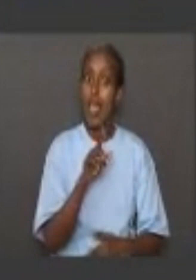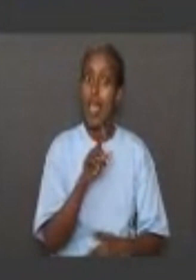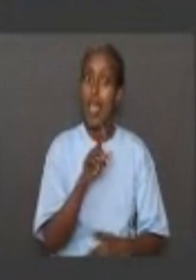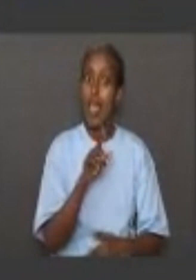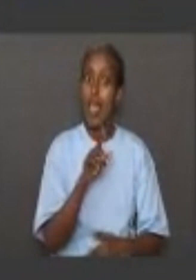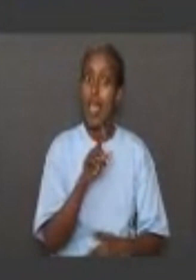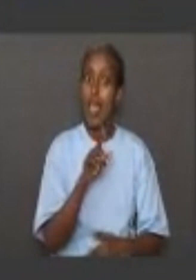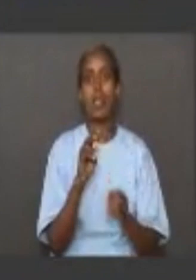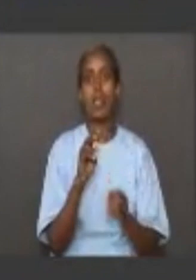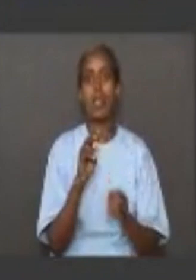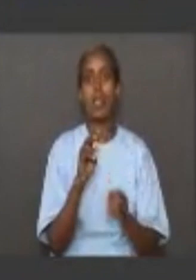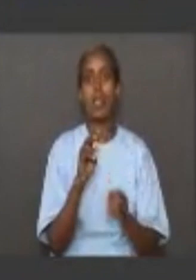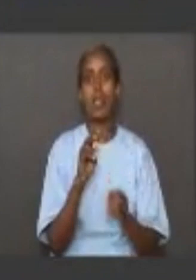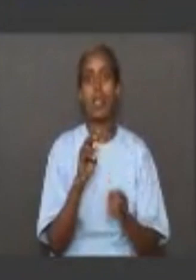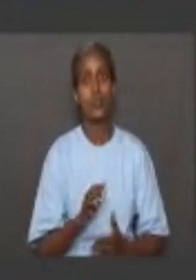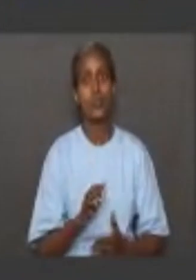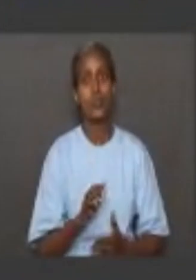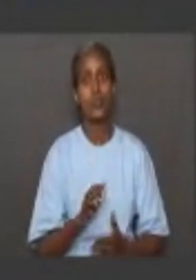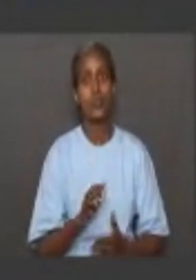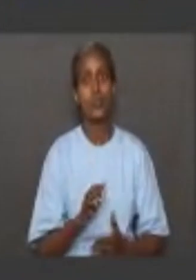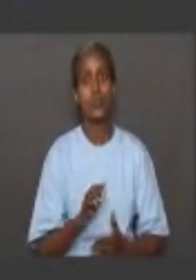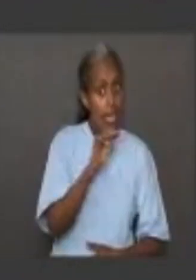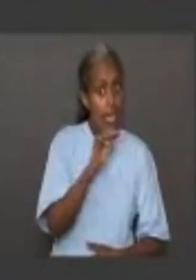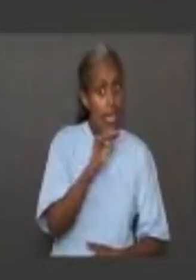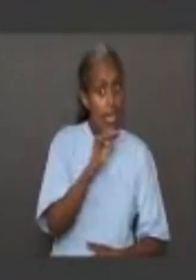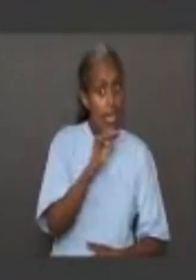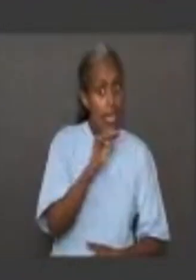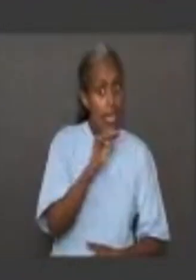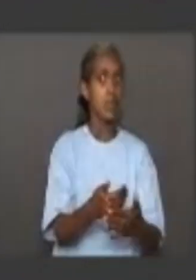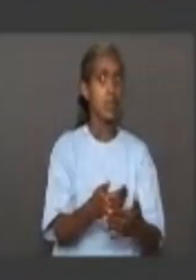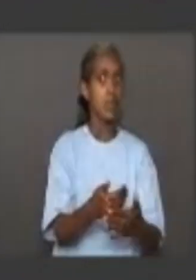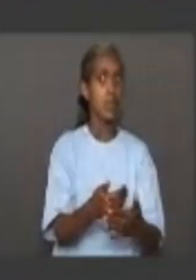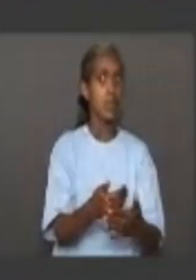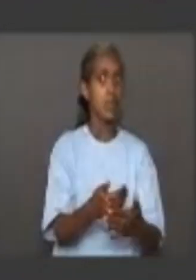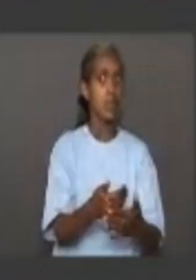plus 2, and x minus 1.